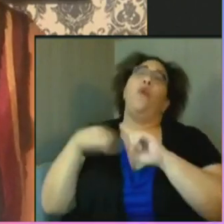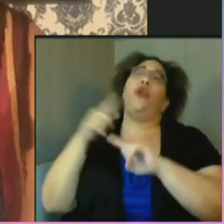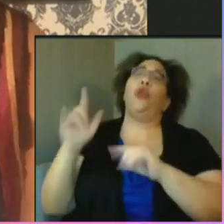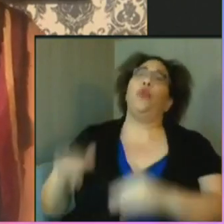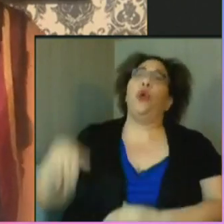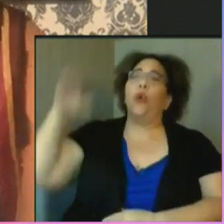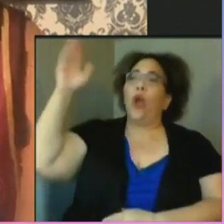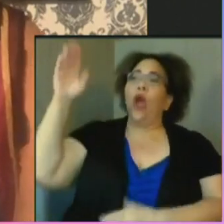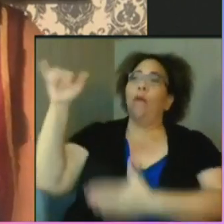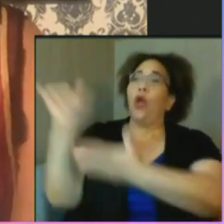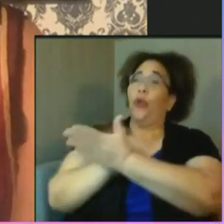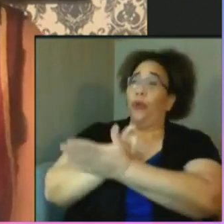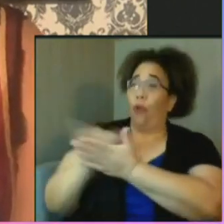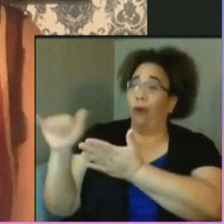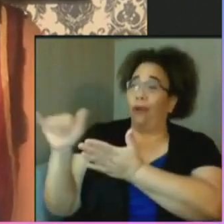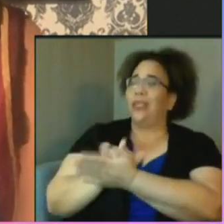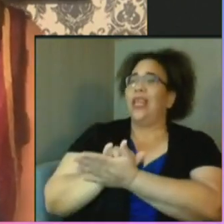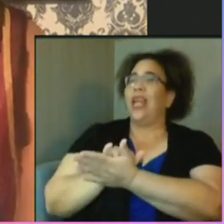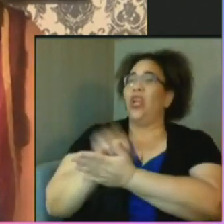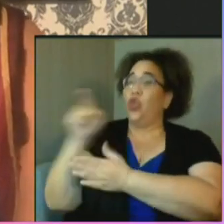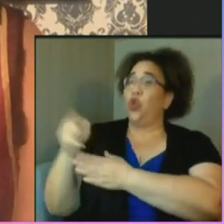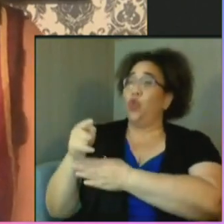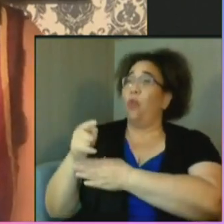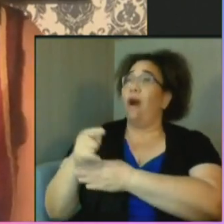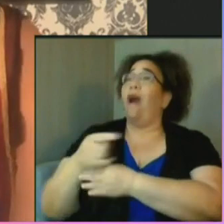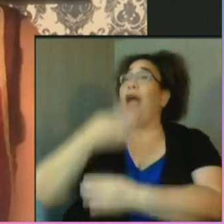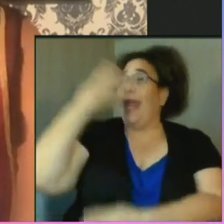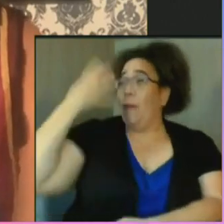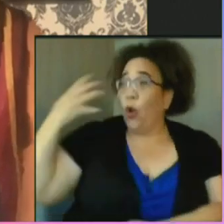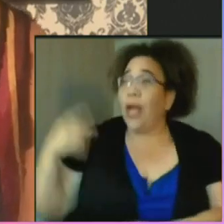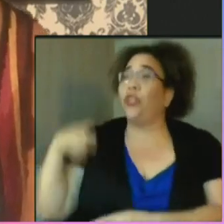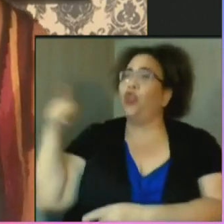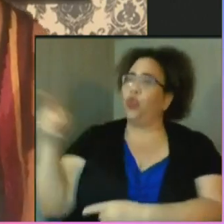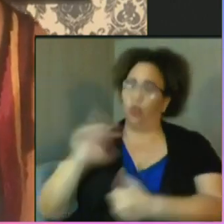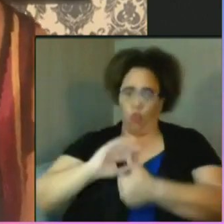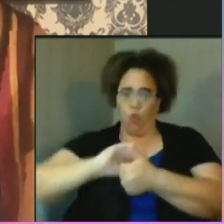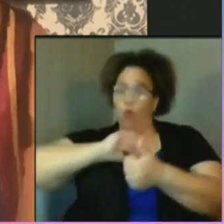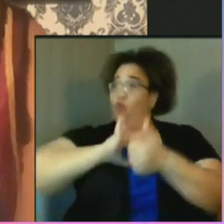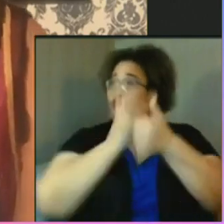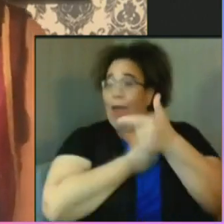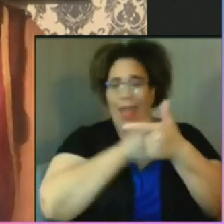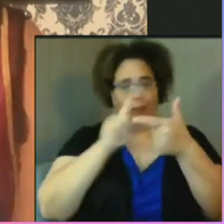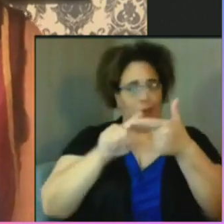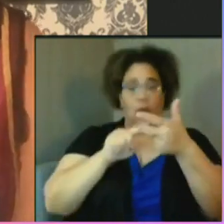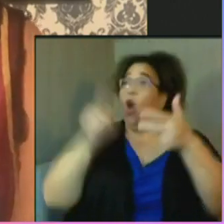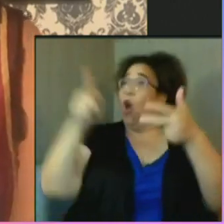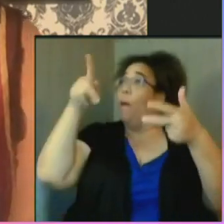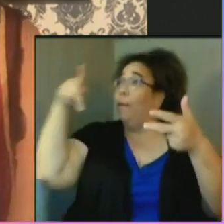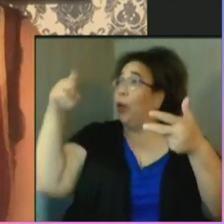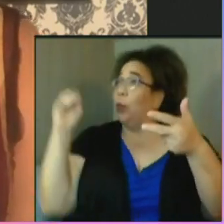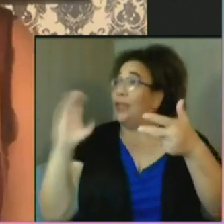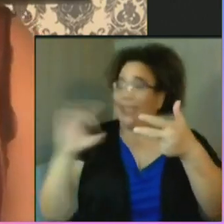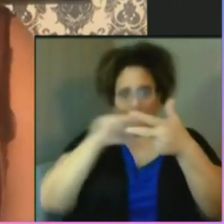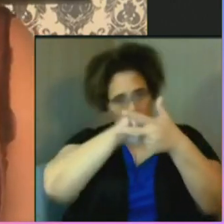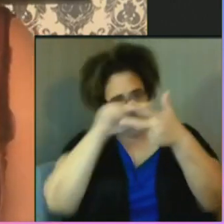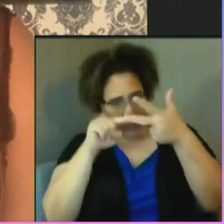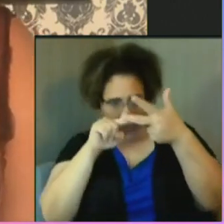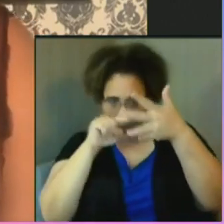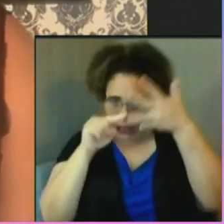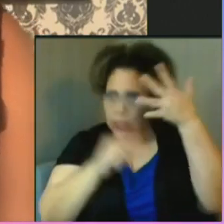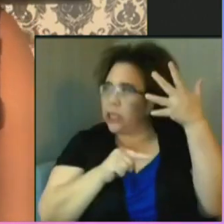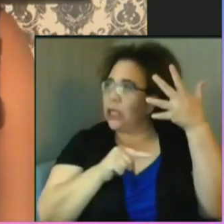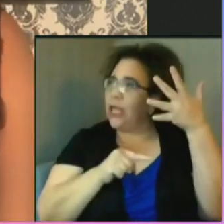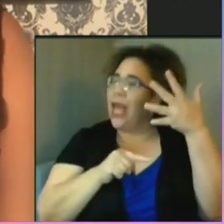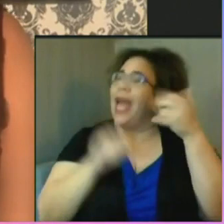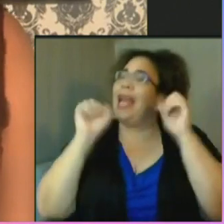City as an immigrant, as a person who is trans, as a who's a person of color, could you see yourself as you